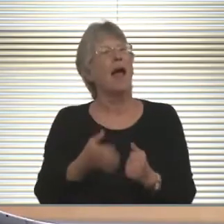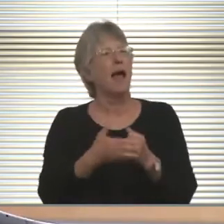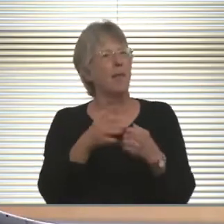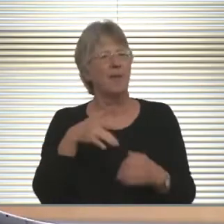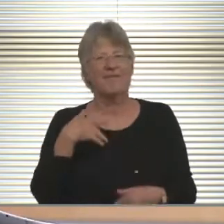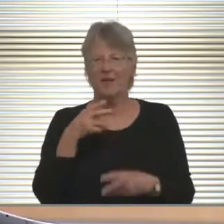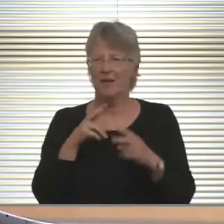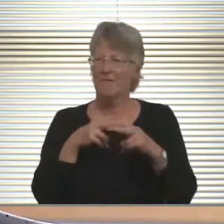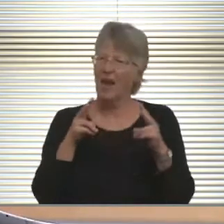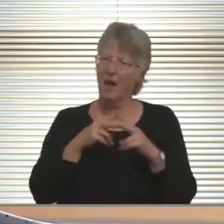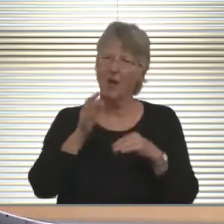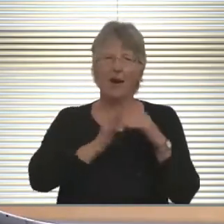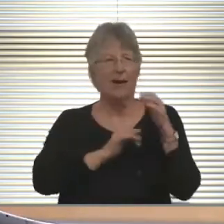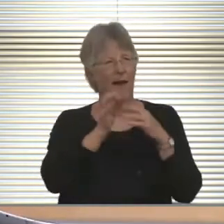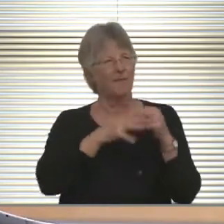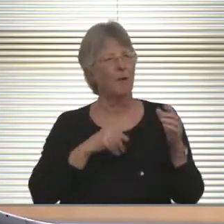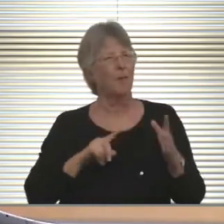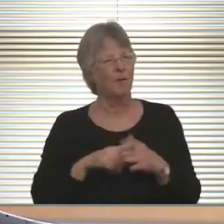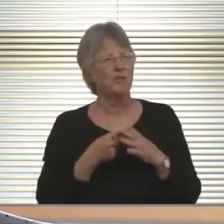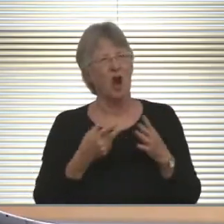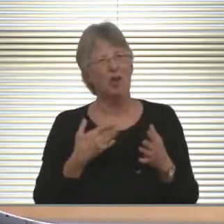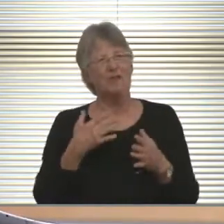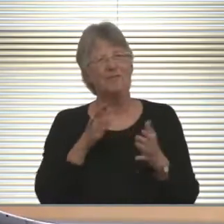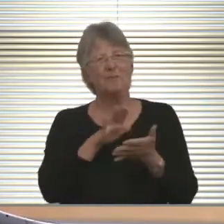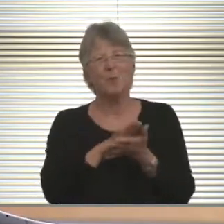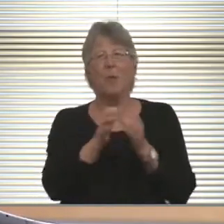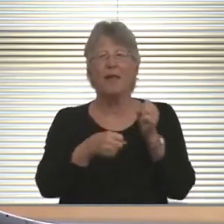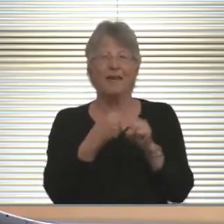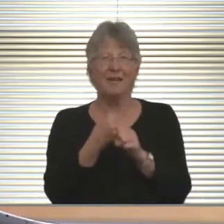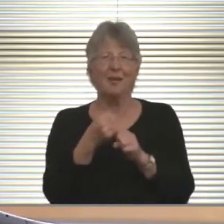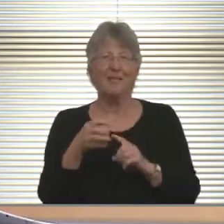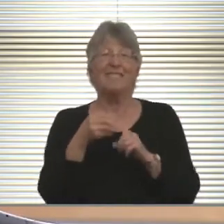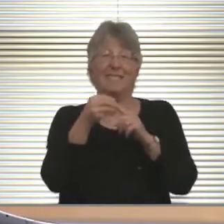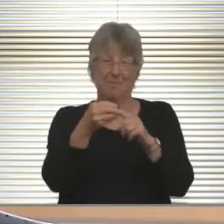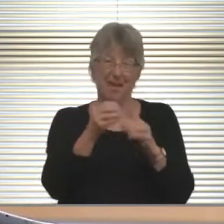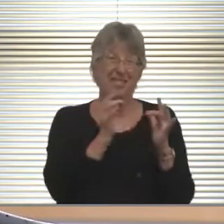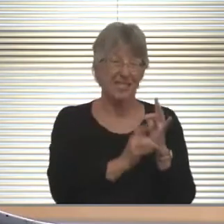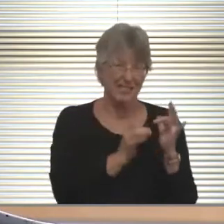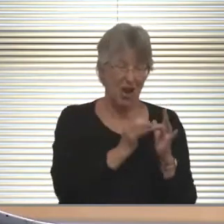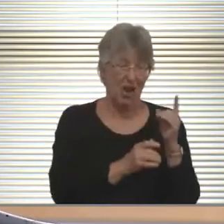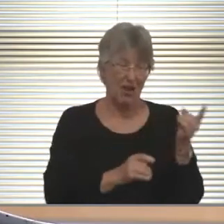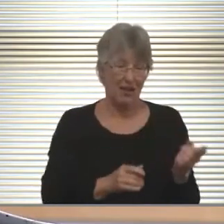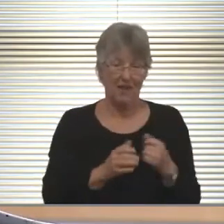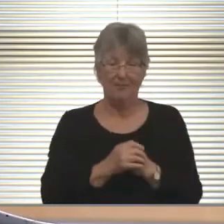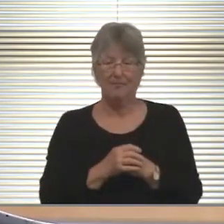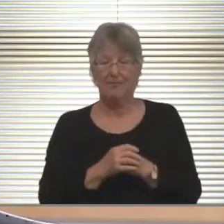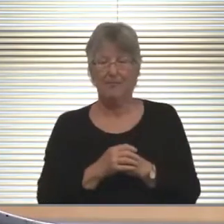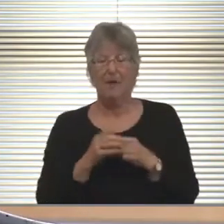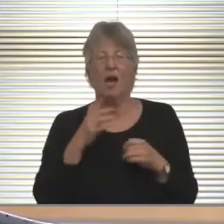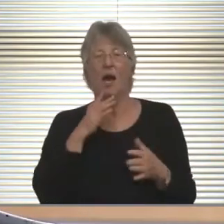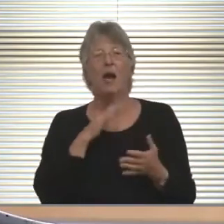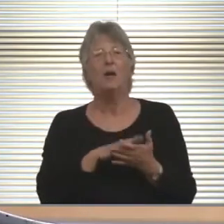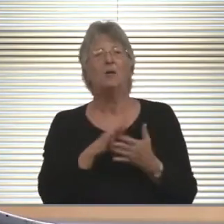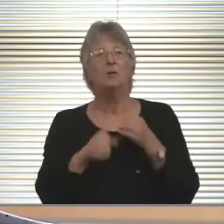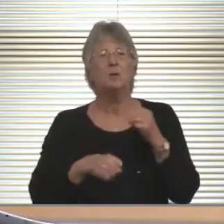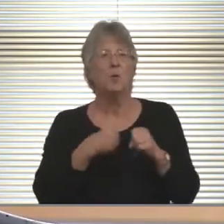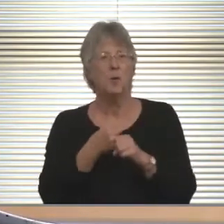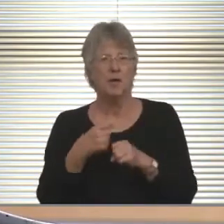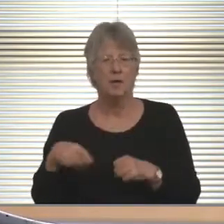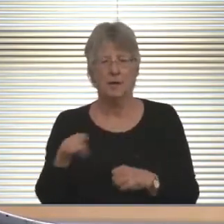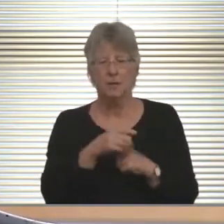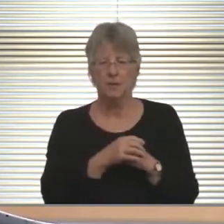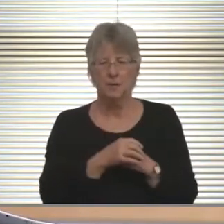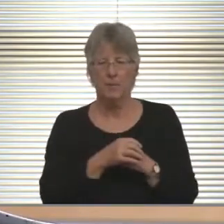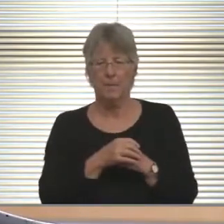the school year, especially since it was virtual. On August 18th, that was the start of the school year for our Rebels, which